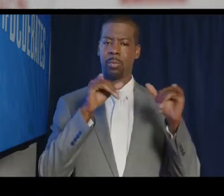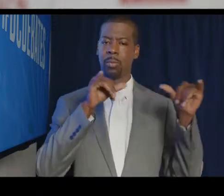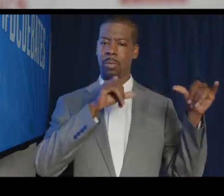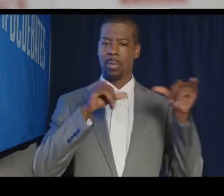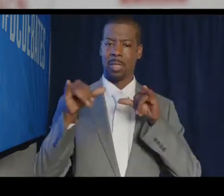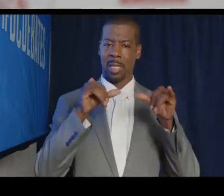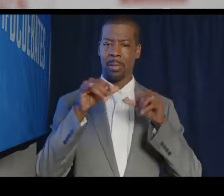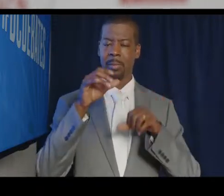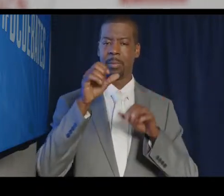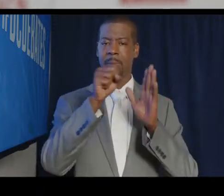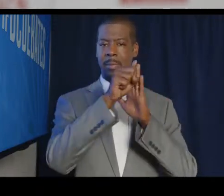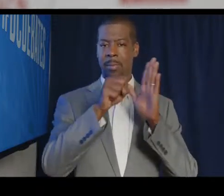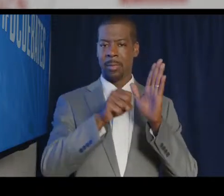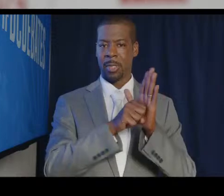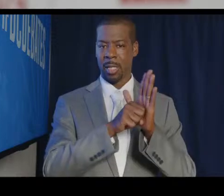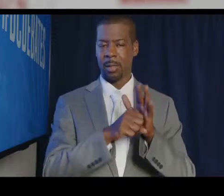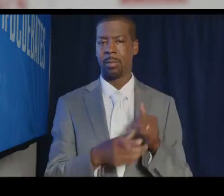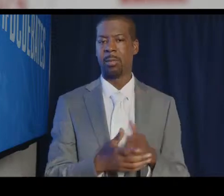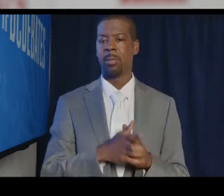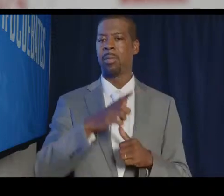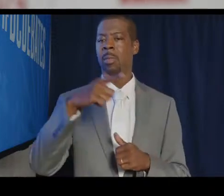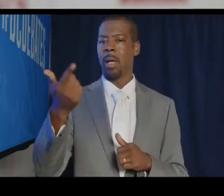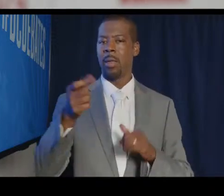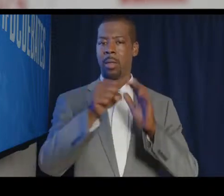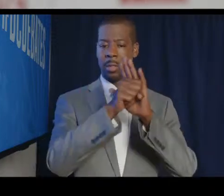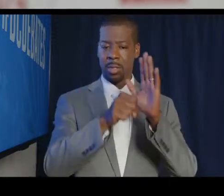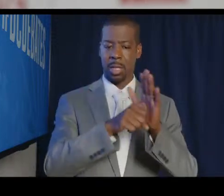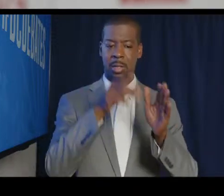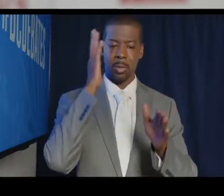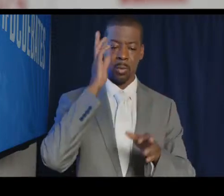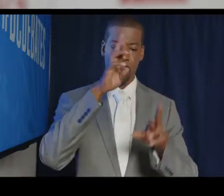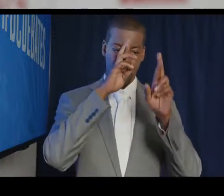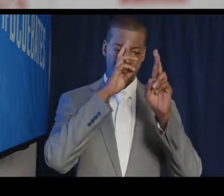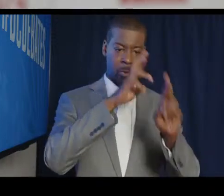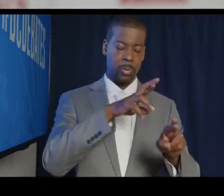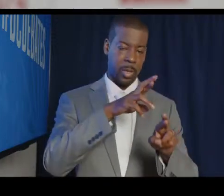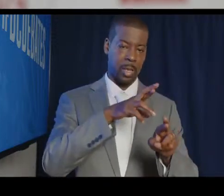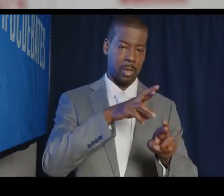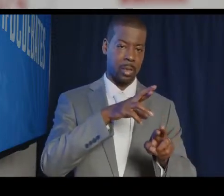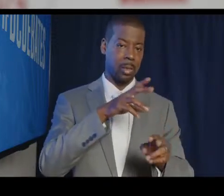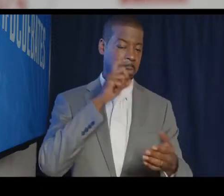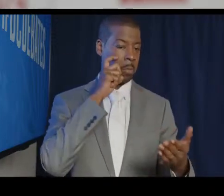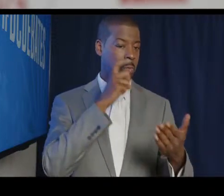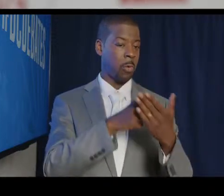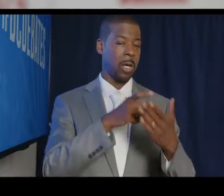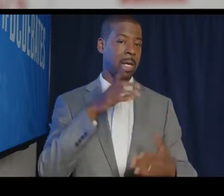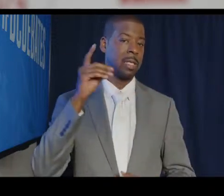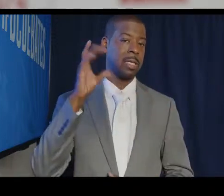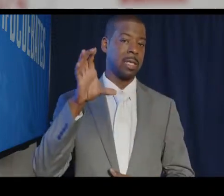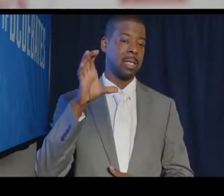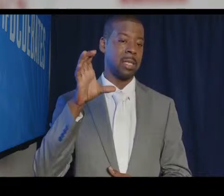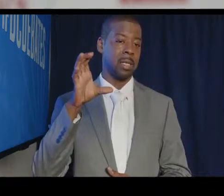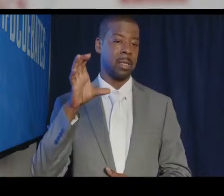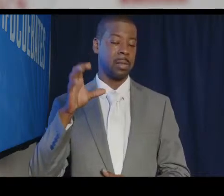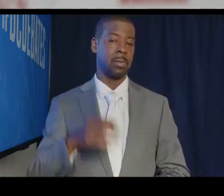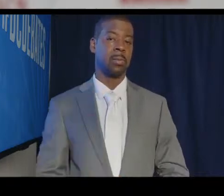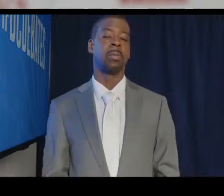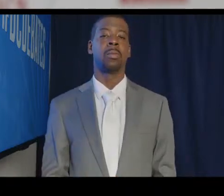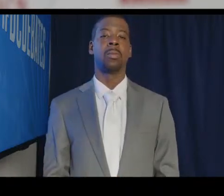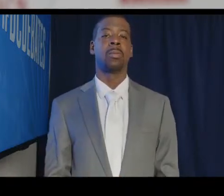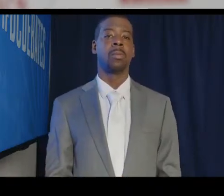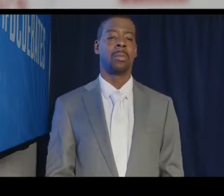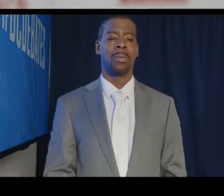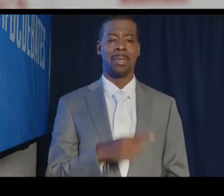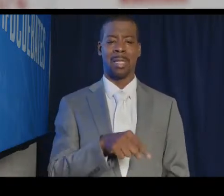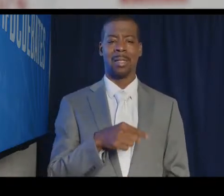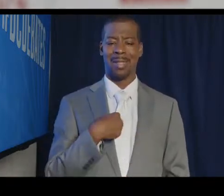this nation to make sure that people in other jurisdictions understand that we are one of the last colonies of the United States on this continent, and that